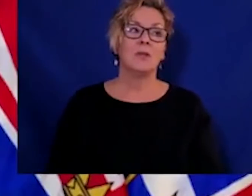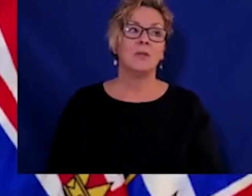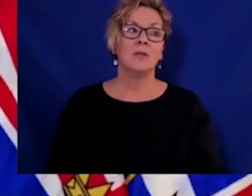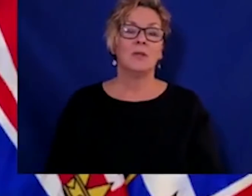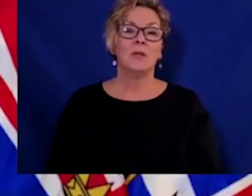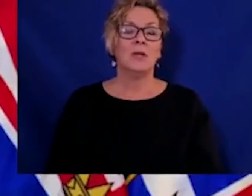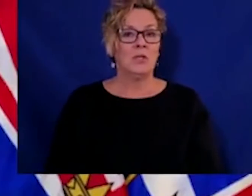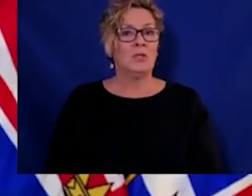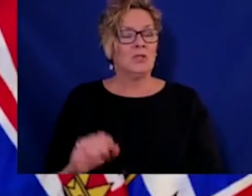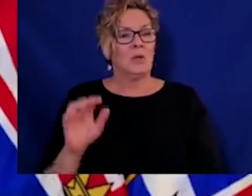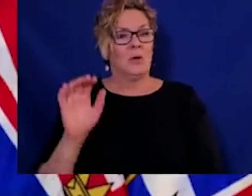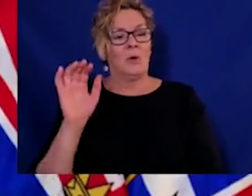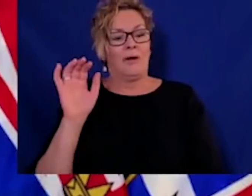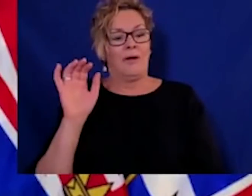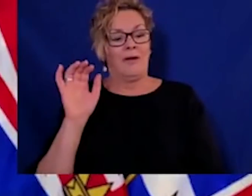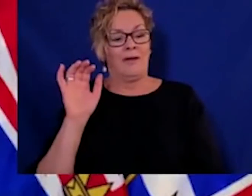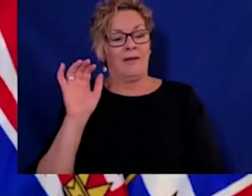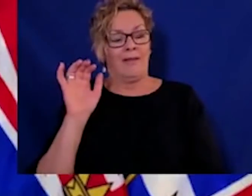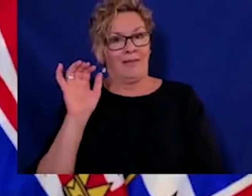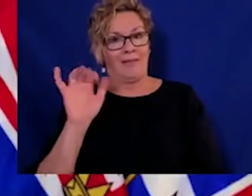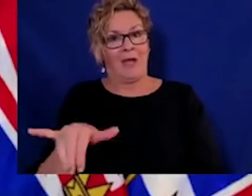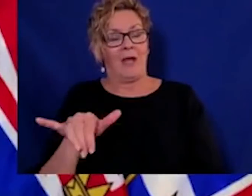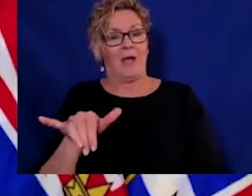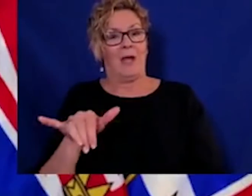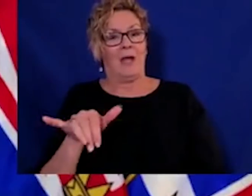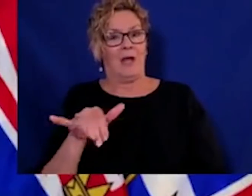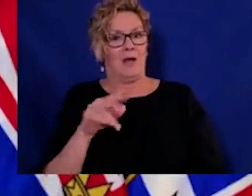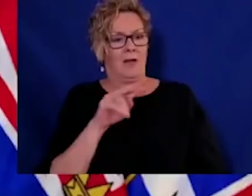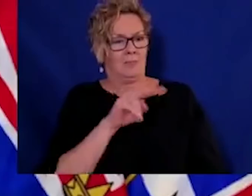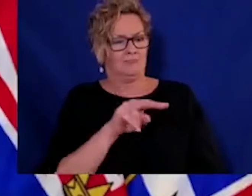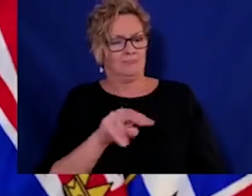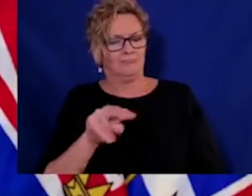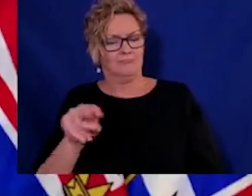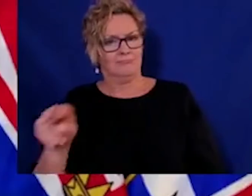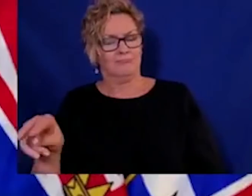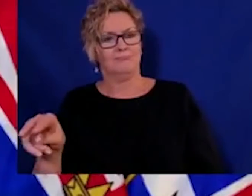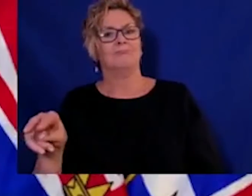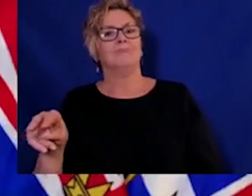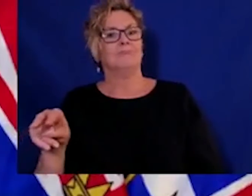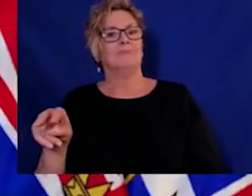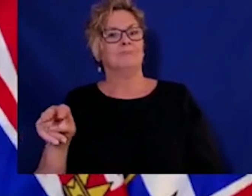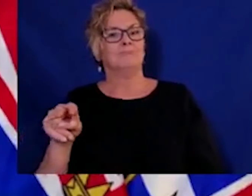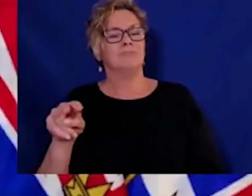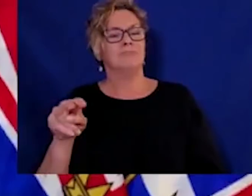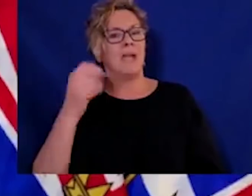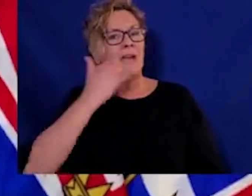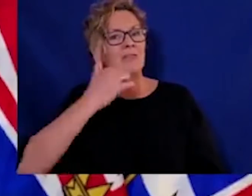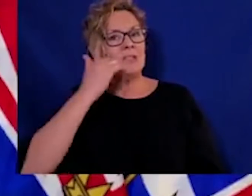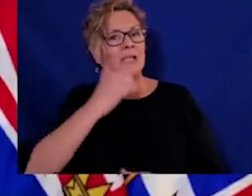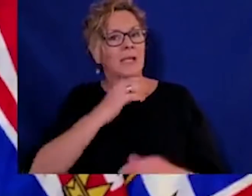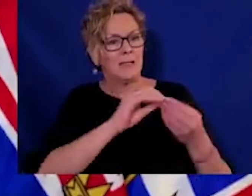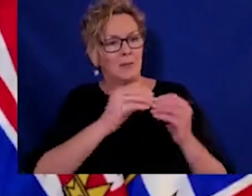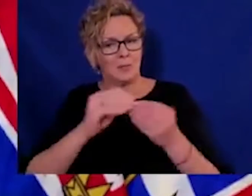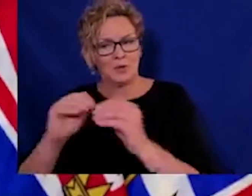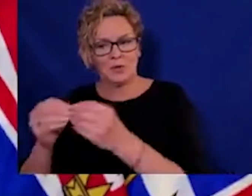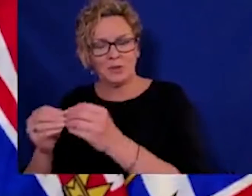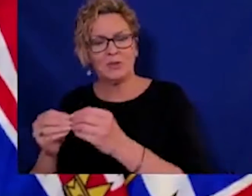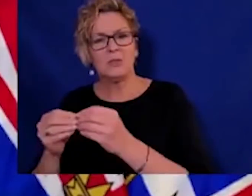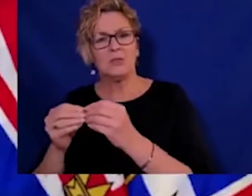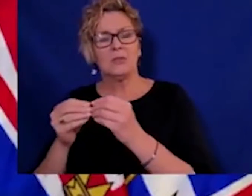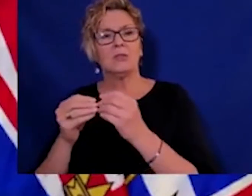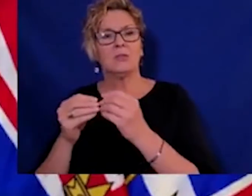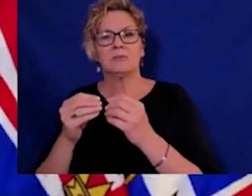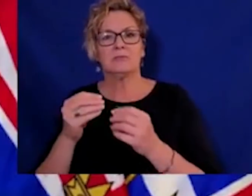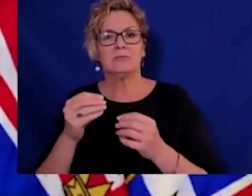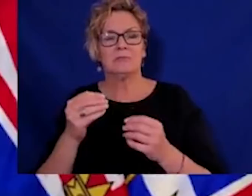had a dramatic increase in the daily numbers. That was a result of some of these data coming in at a